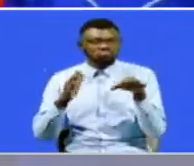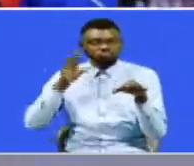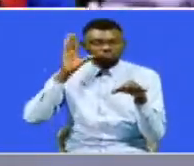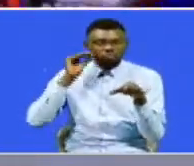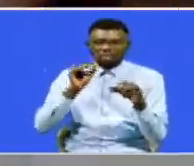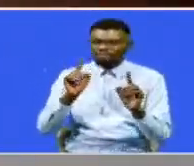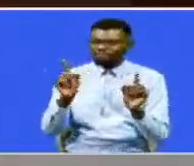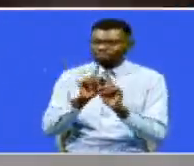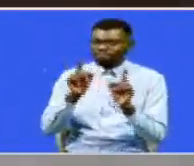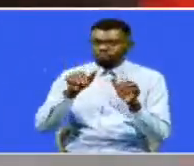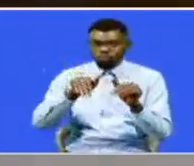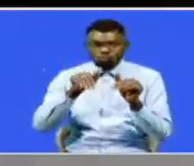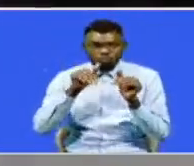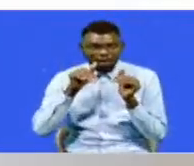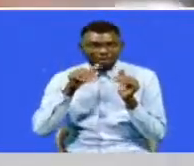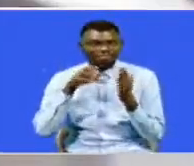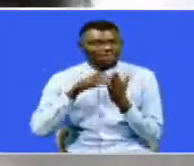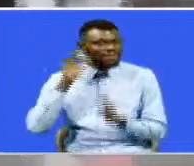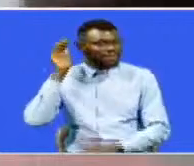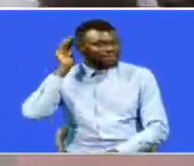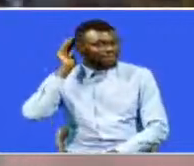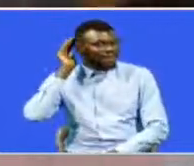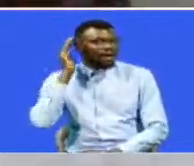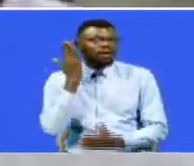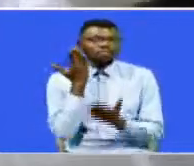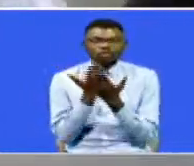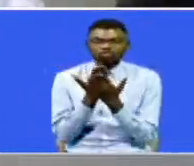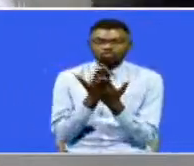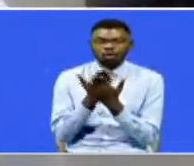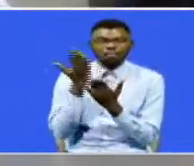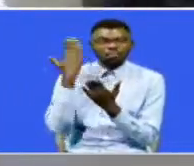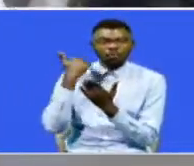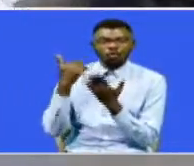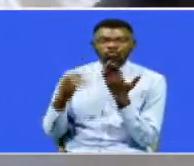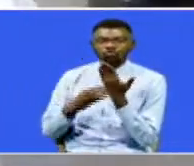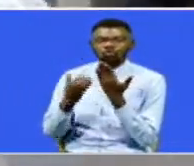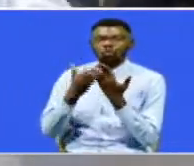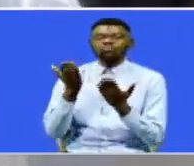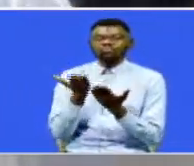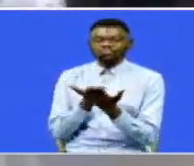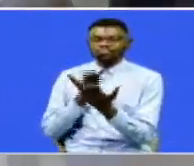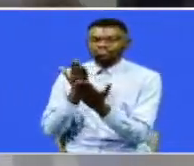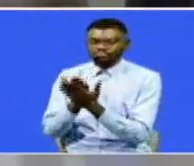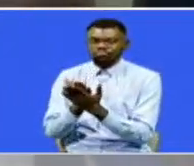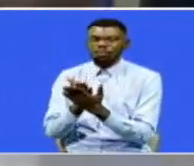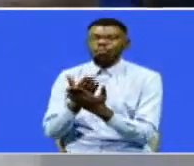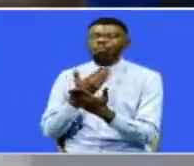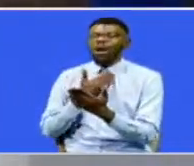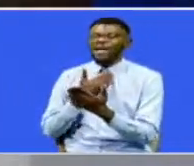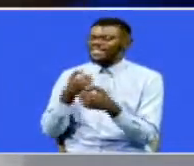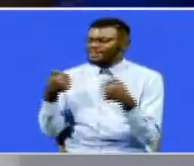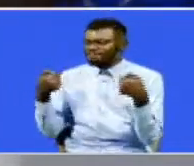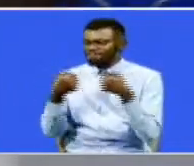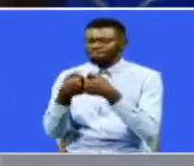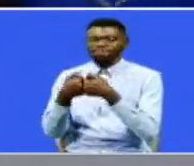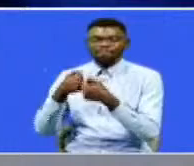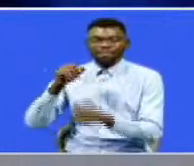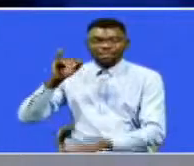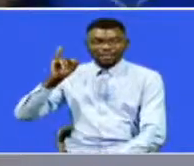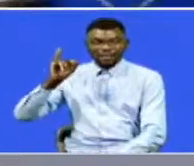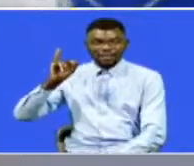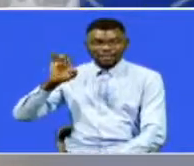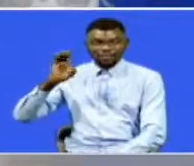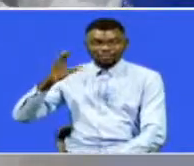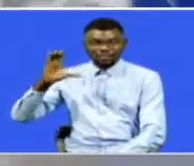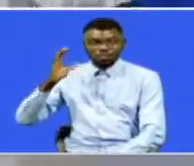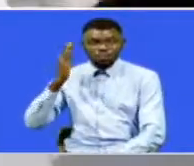seat, pending the hearing and determination of the petition filed by Sonko challenging IBC's DRC, which barred him from vying